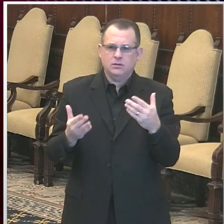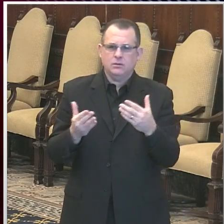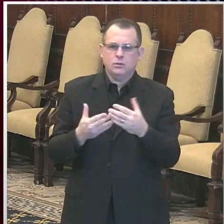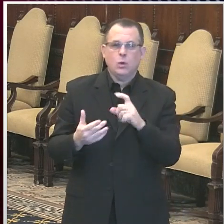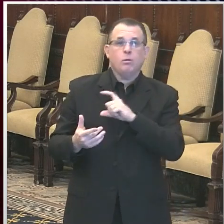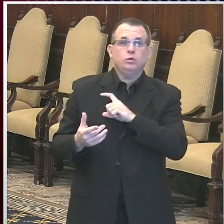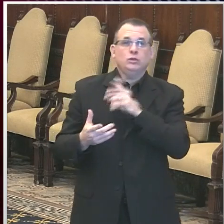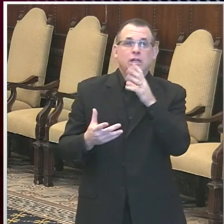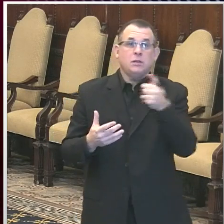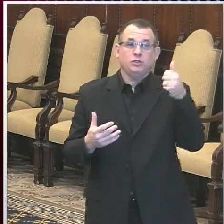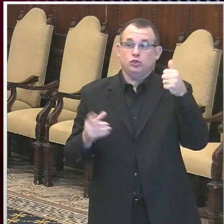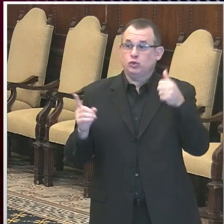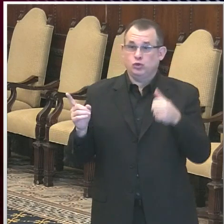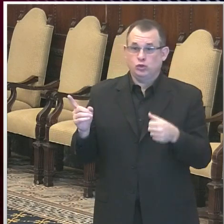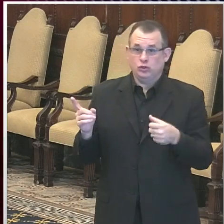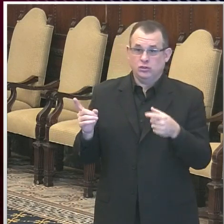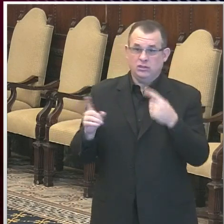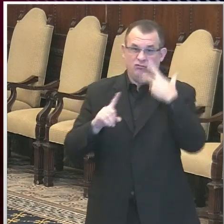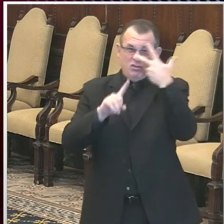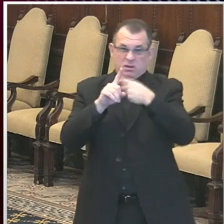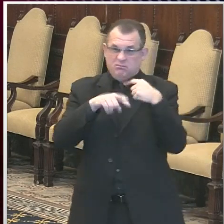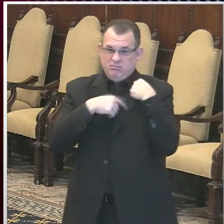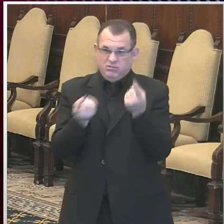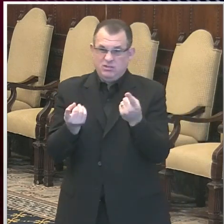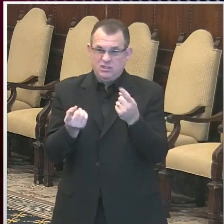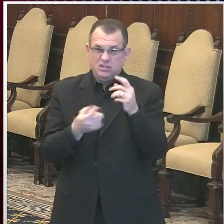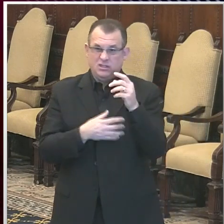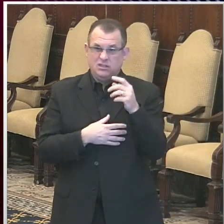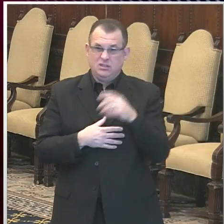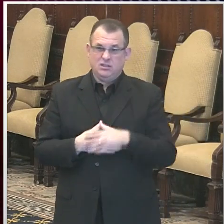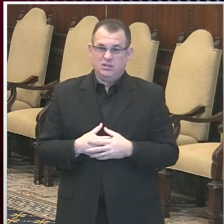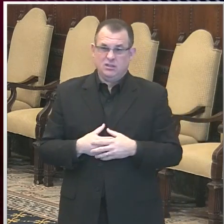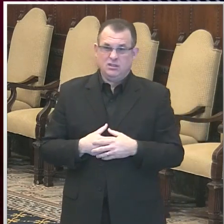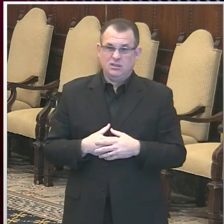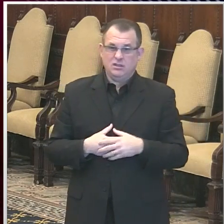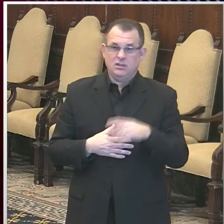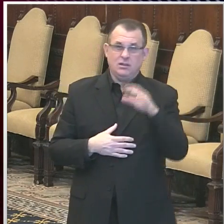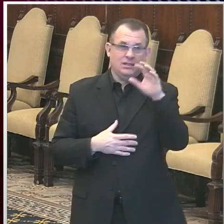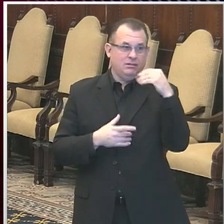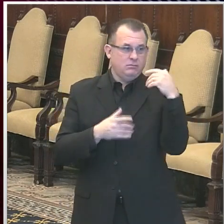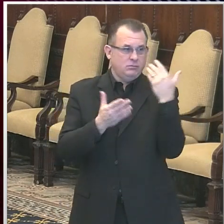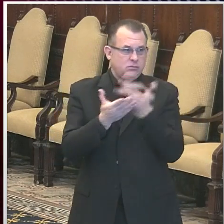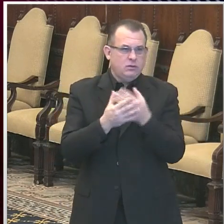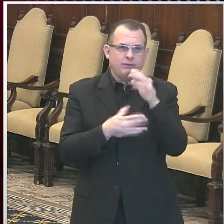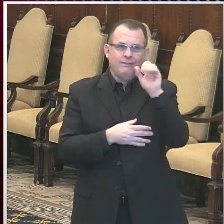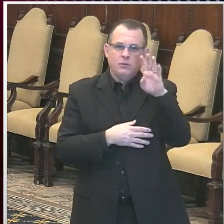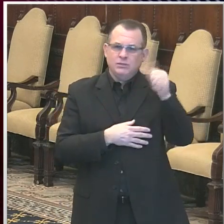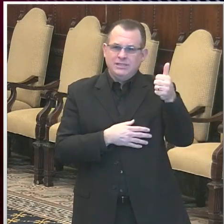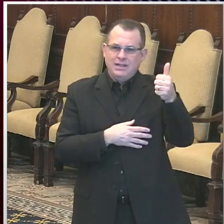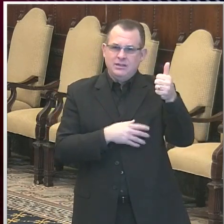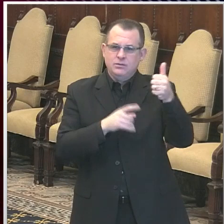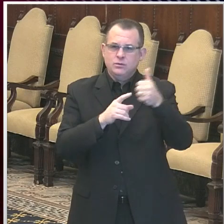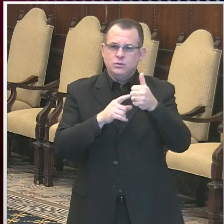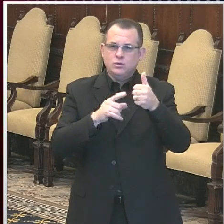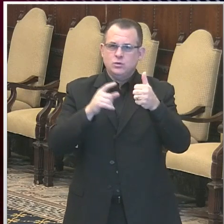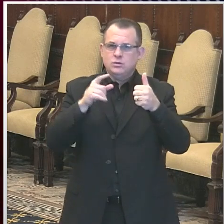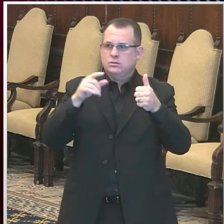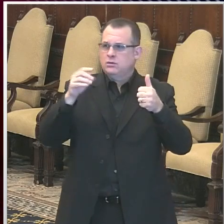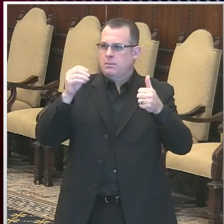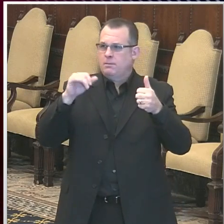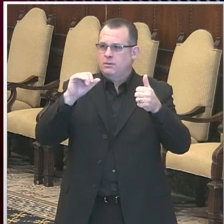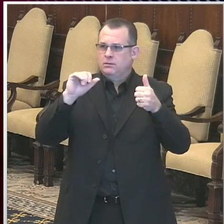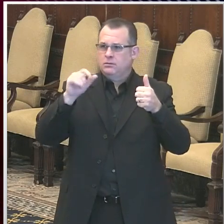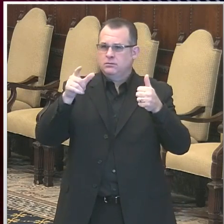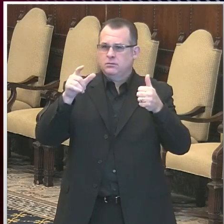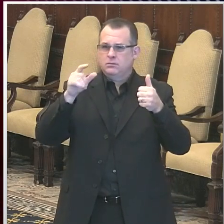beginning when May 10th. I think she started in February. Mayor, have you asked Commissioner Outlaw to institute